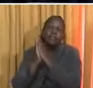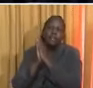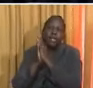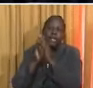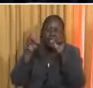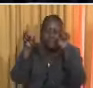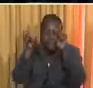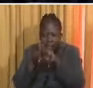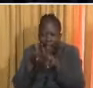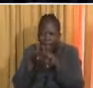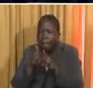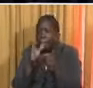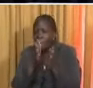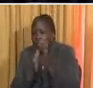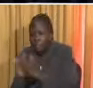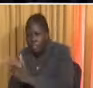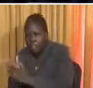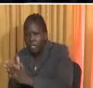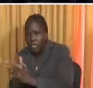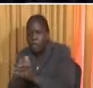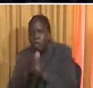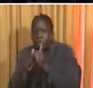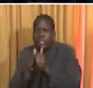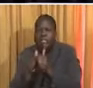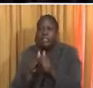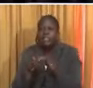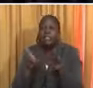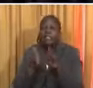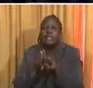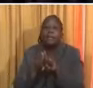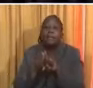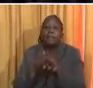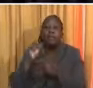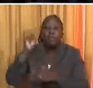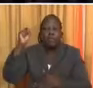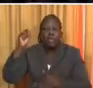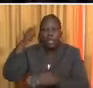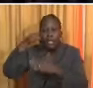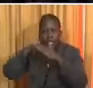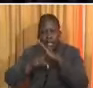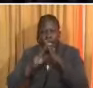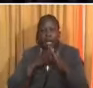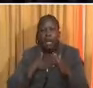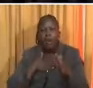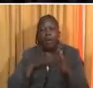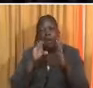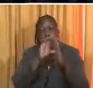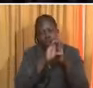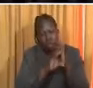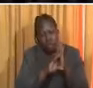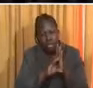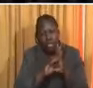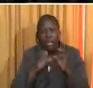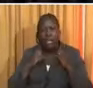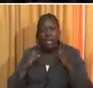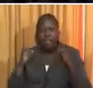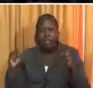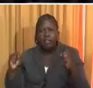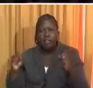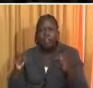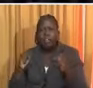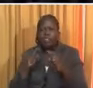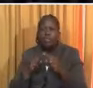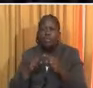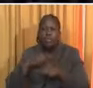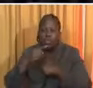procedure, a procedure which is anchored in the Constitution, effortlessly to overhaul the